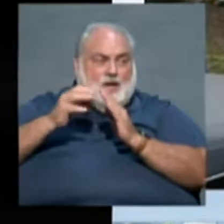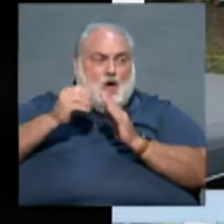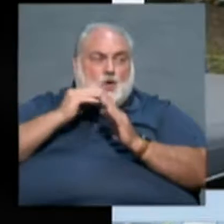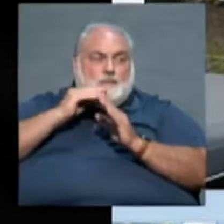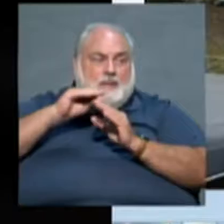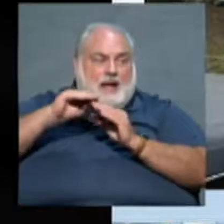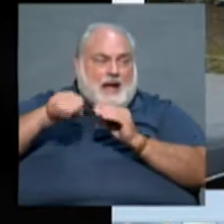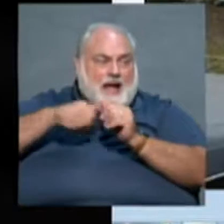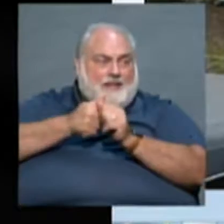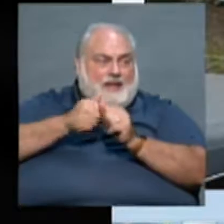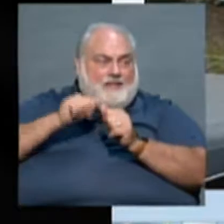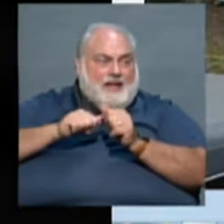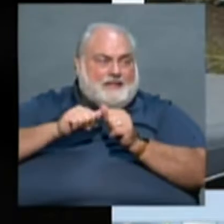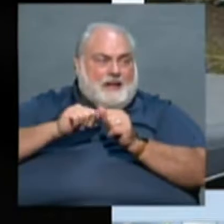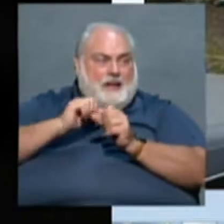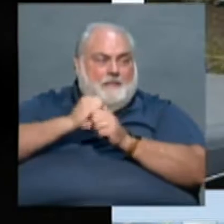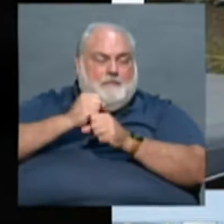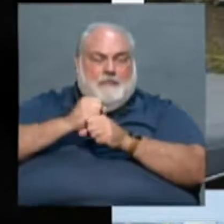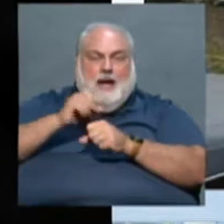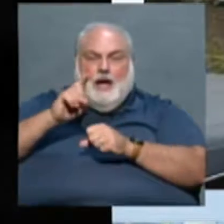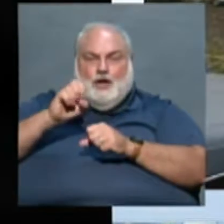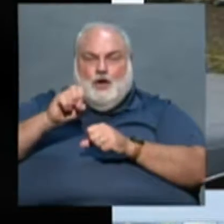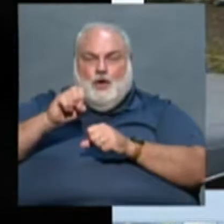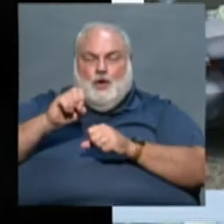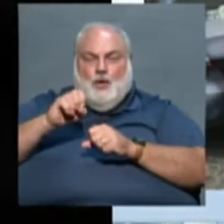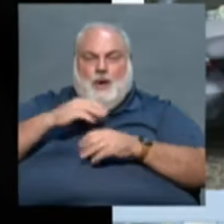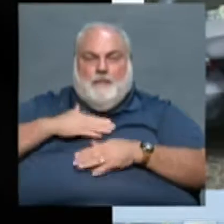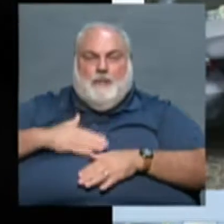that? That's a make-do body shop.